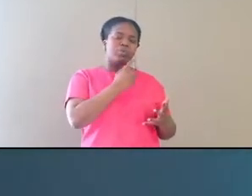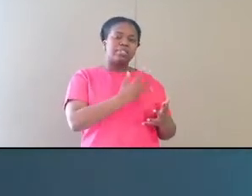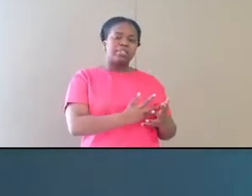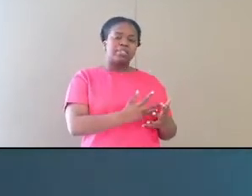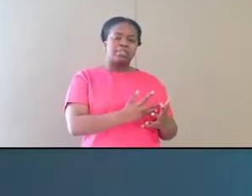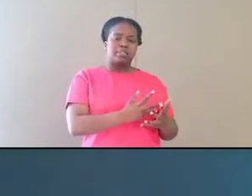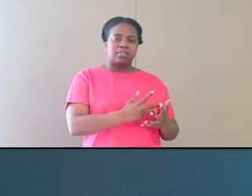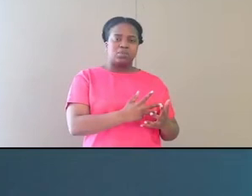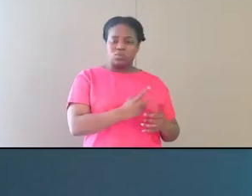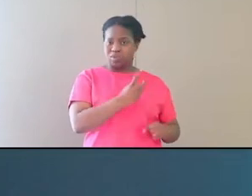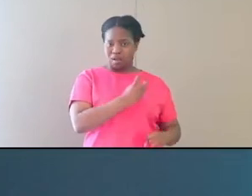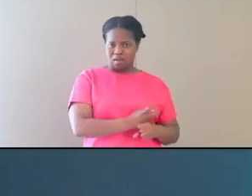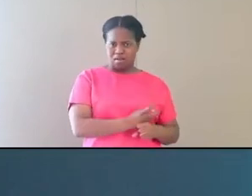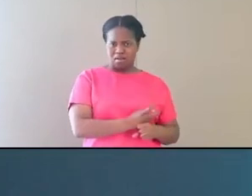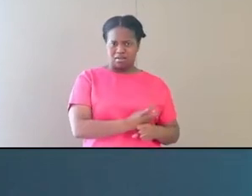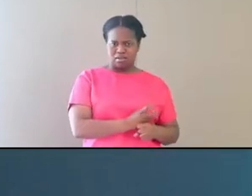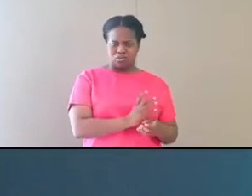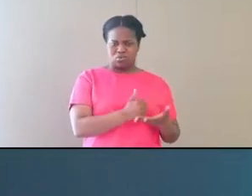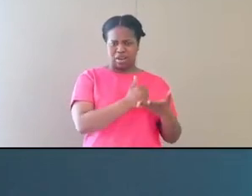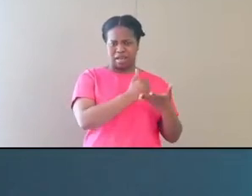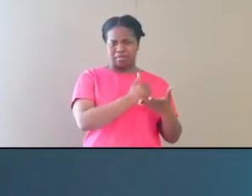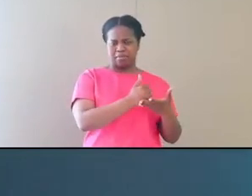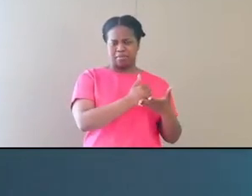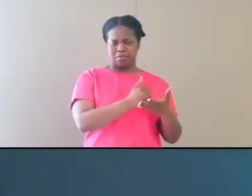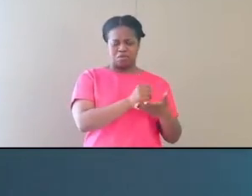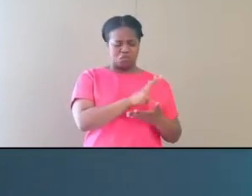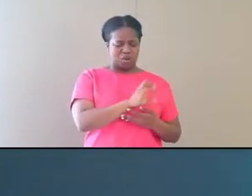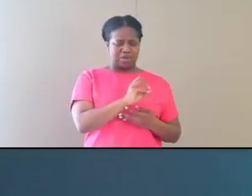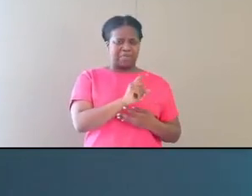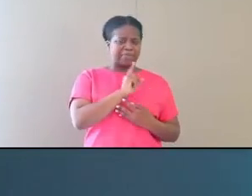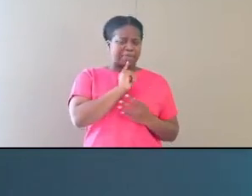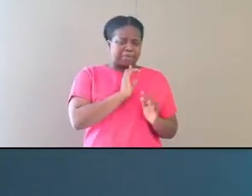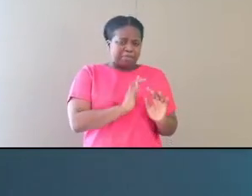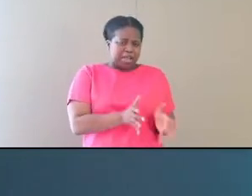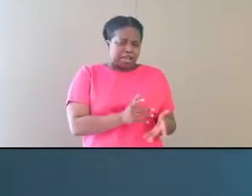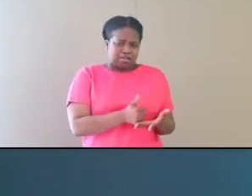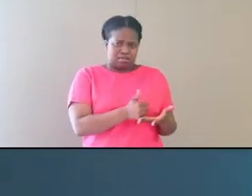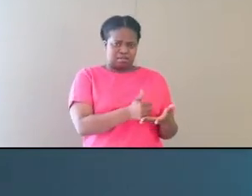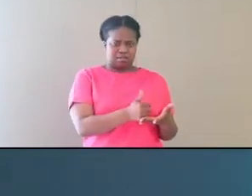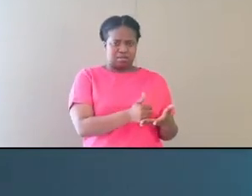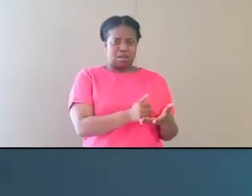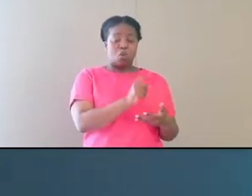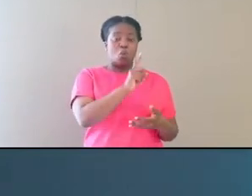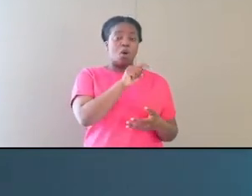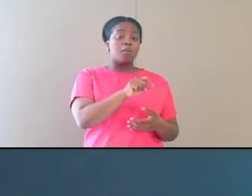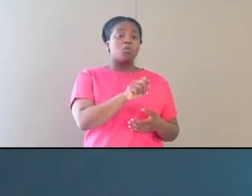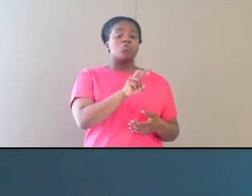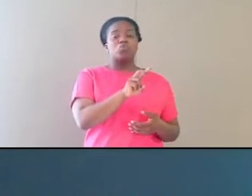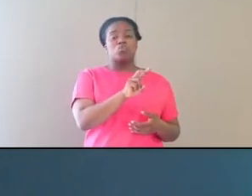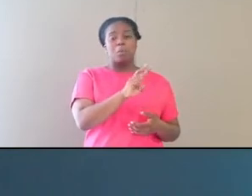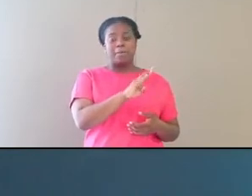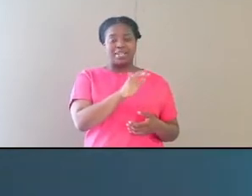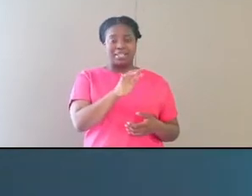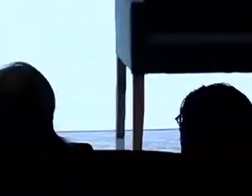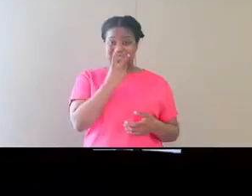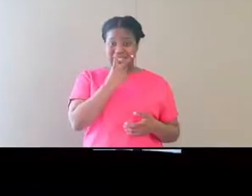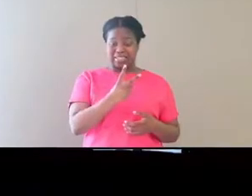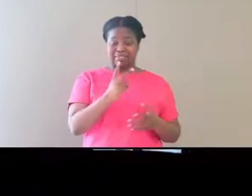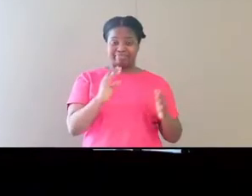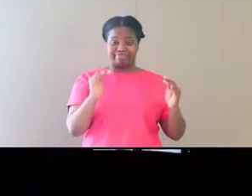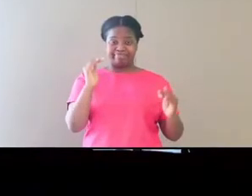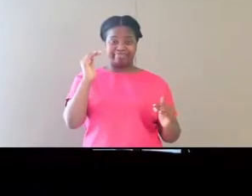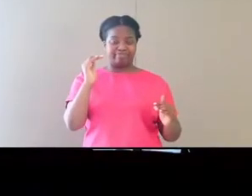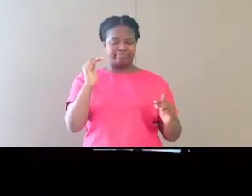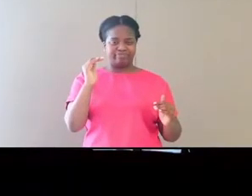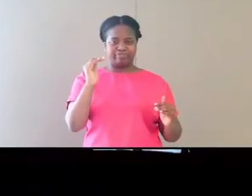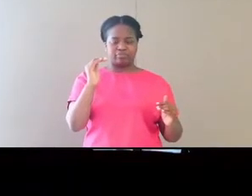grant, which at that time only reached 400,000 children and was an amount of 1.2 billion. So here you can see the dance